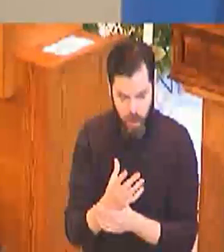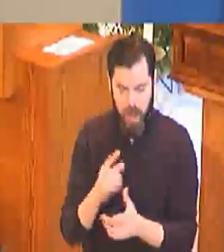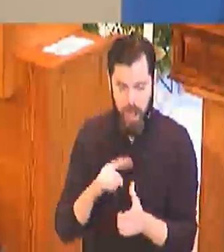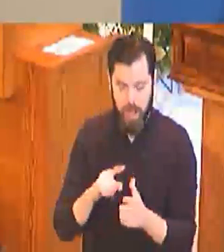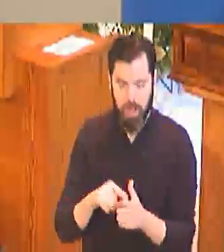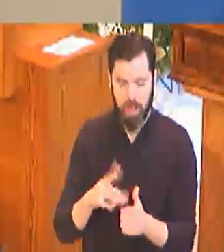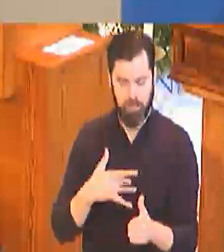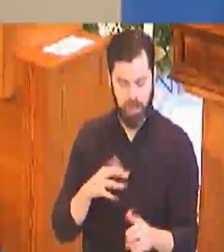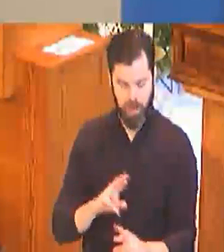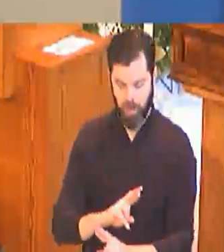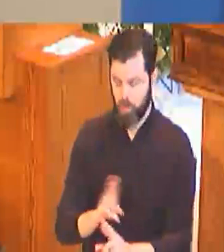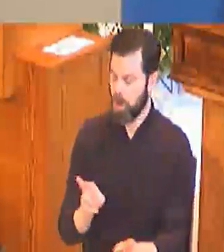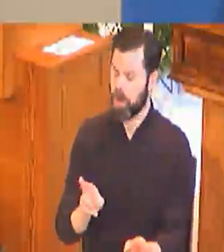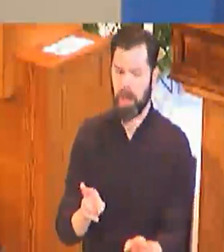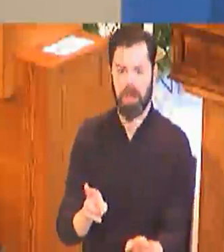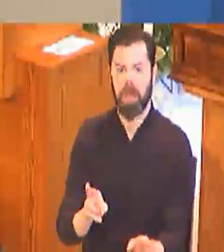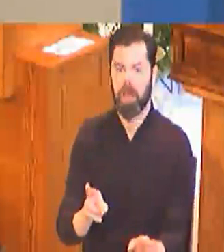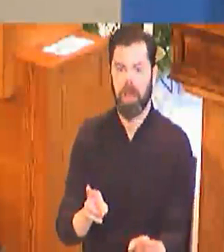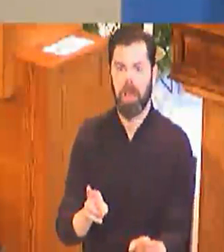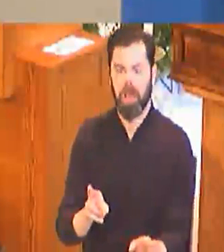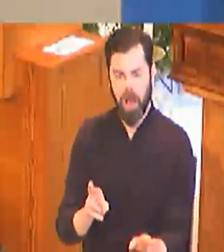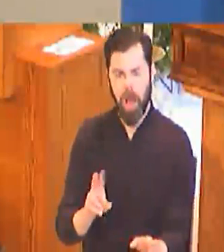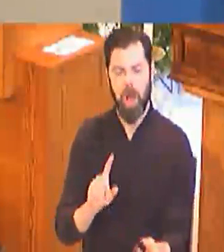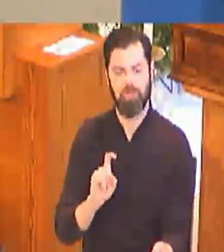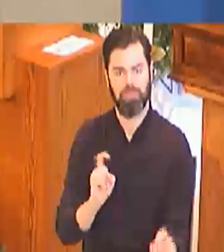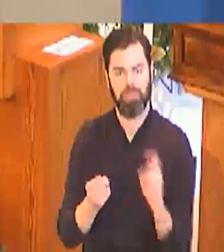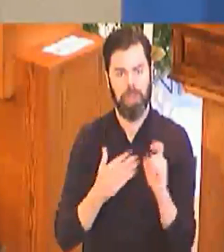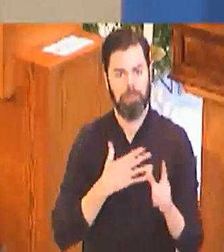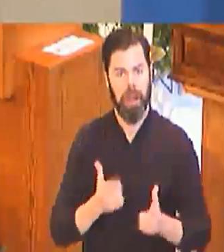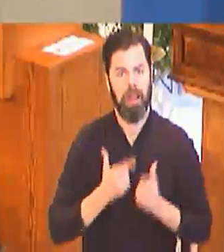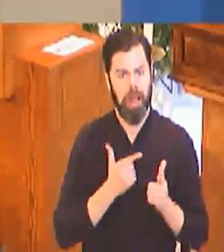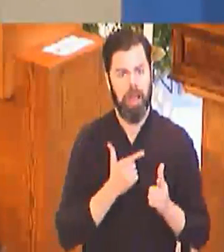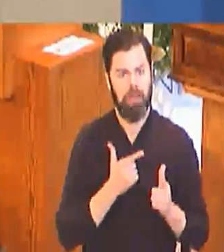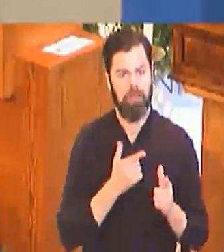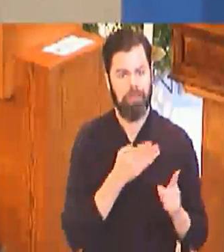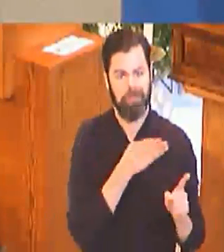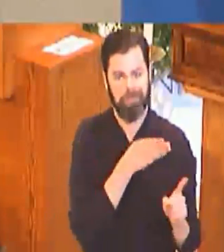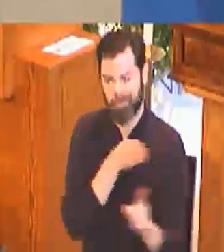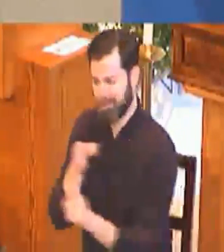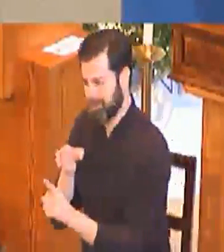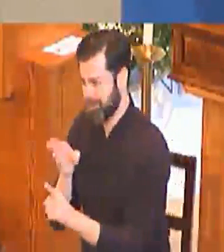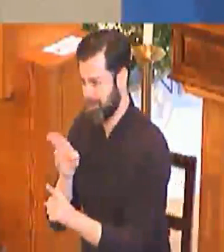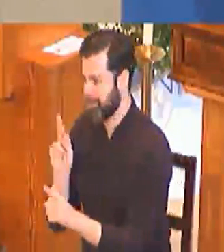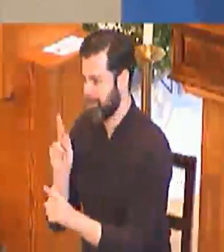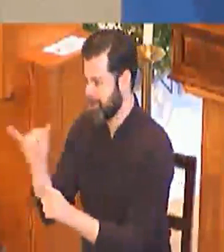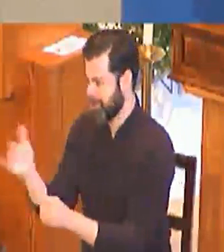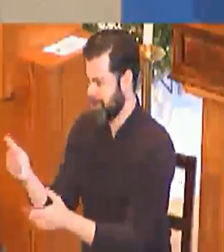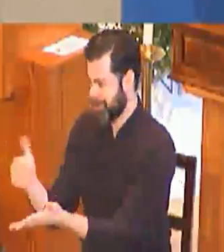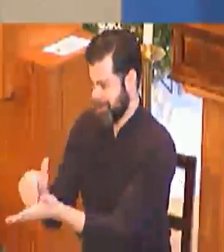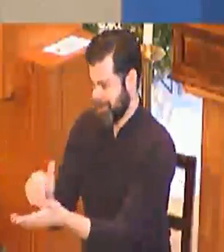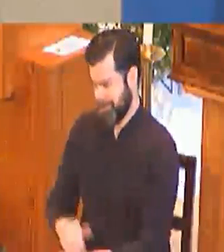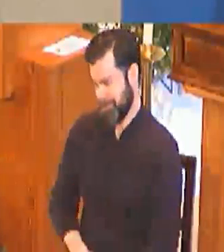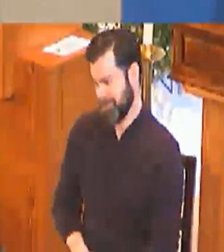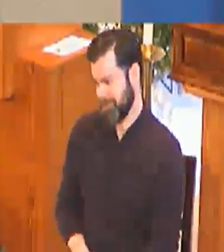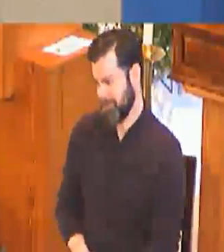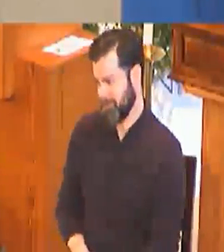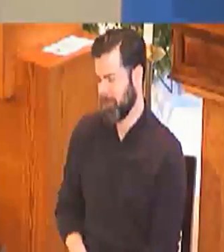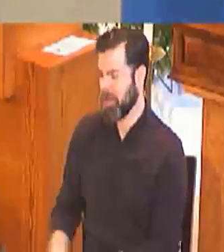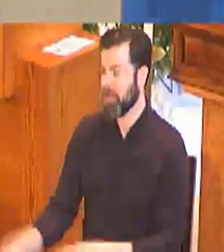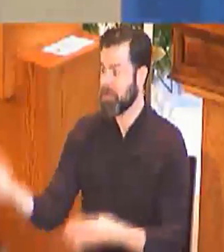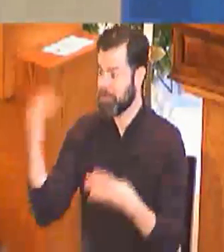change, unity was there. I knew where to go. The second stage is the